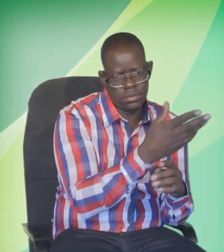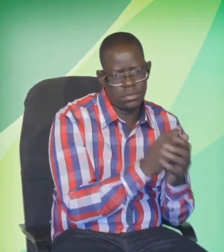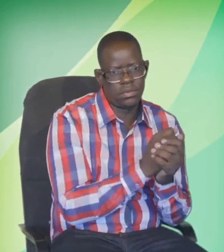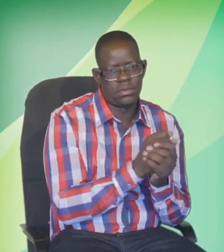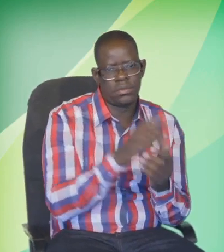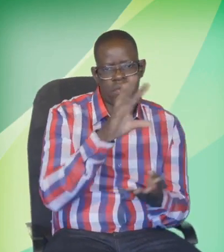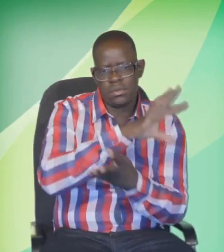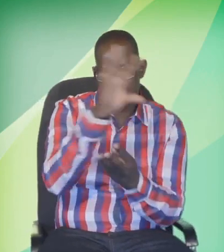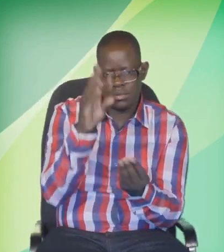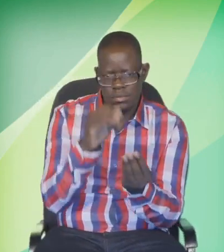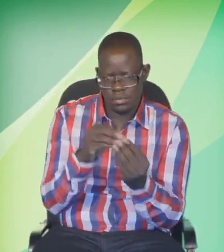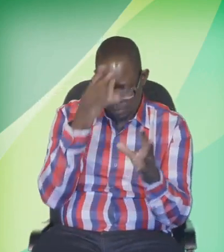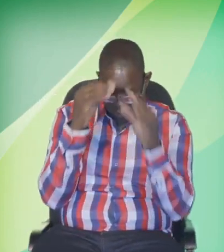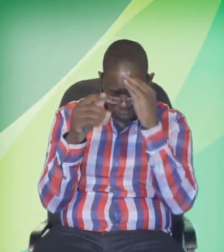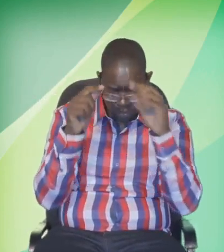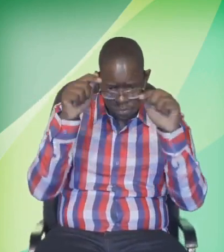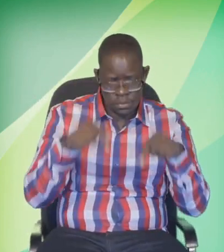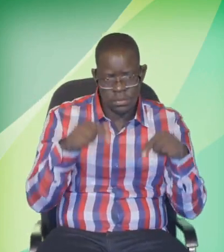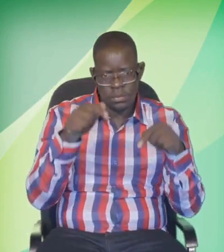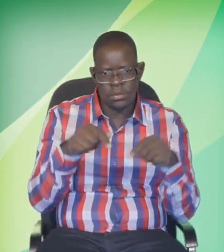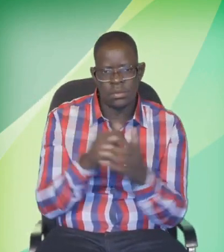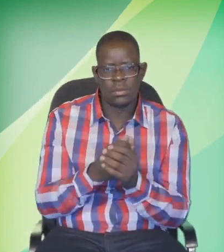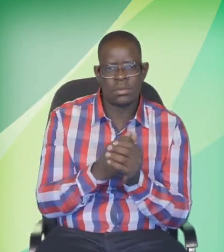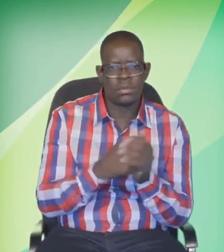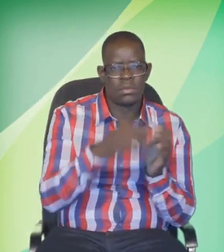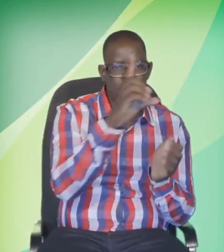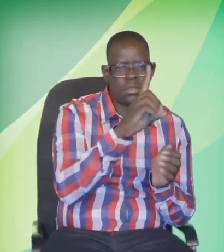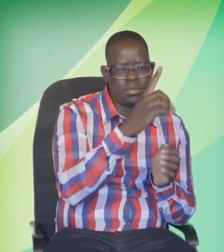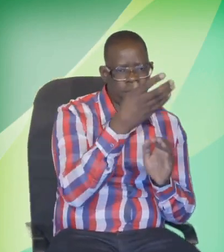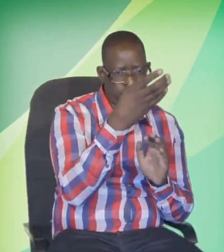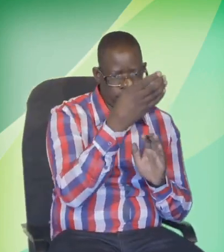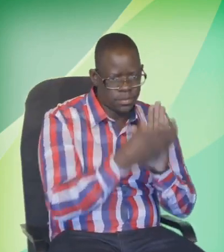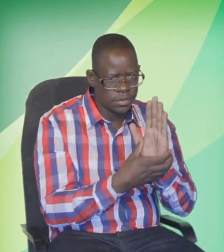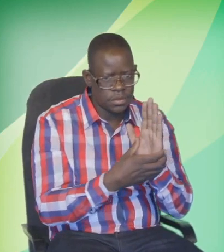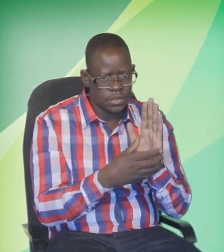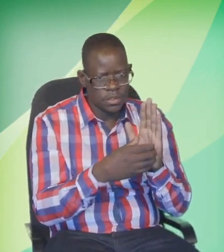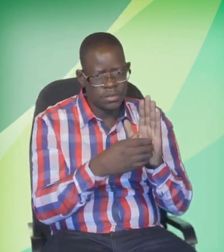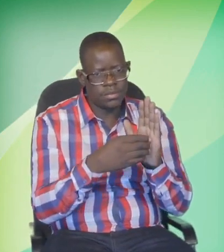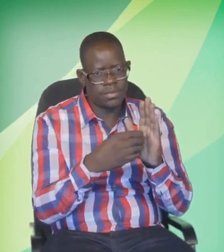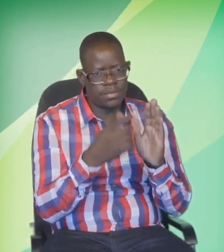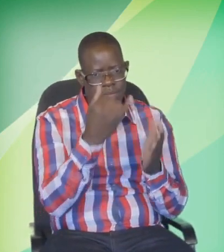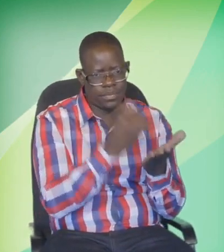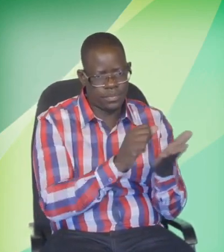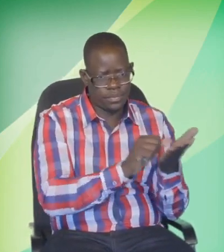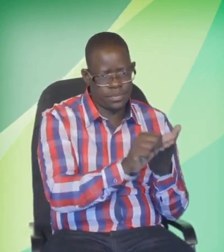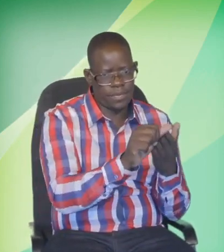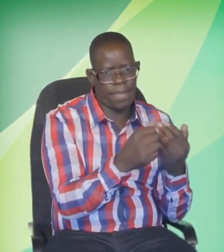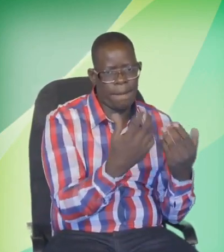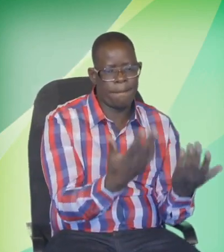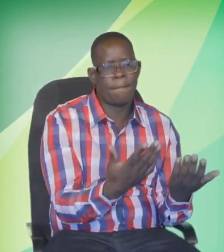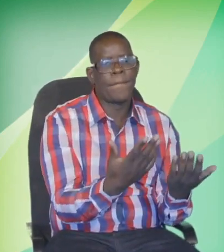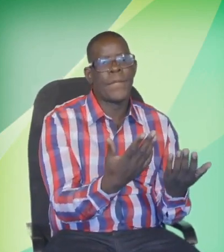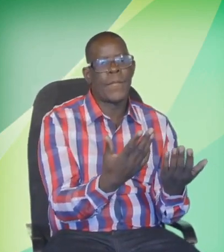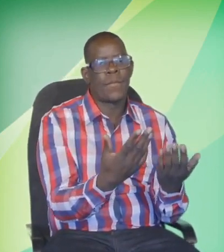Let's summarize what we have learned today. Debtors refer to customers who owe the business money. Examples of a debtor's